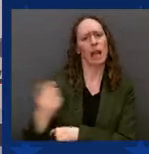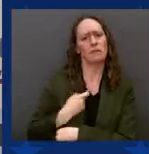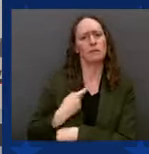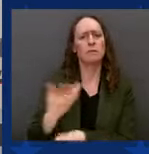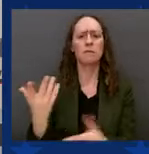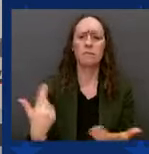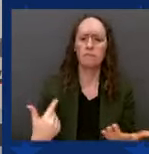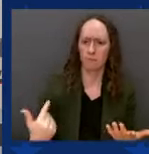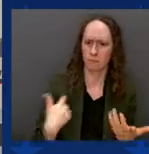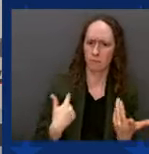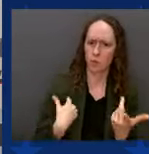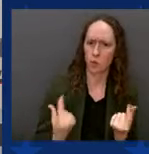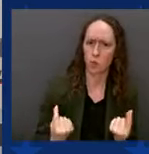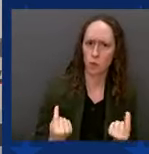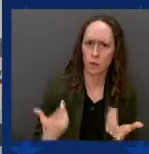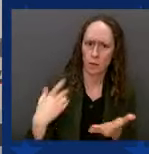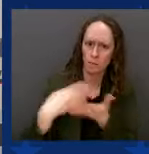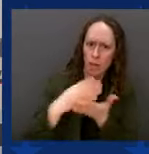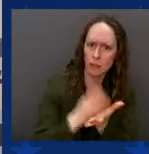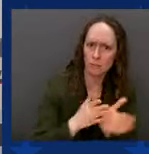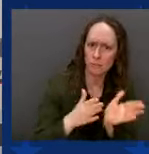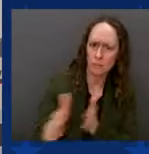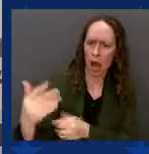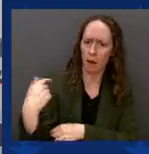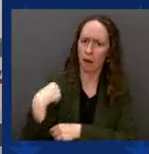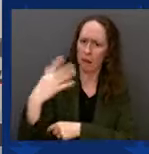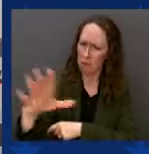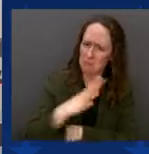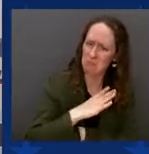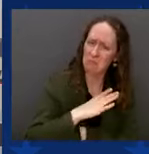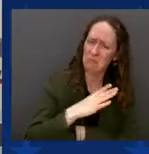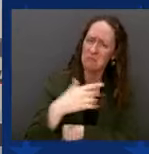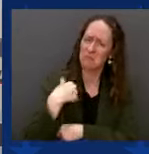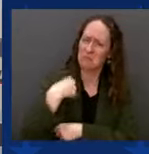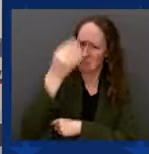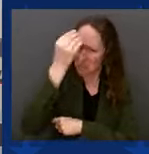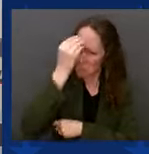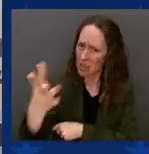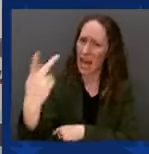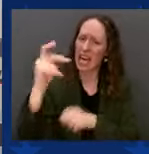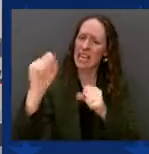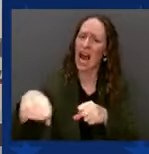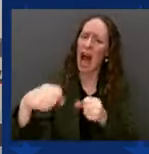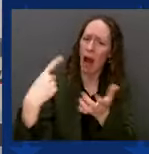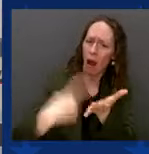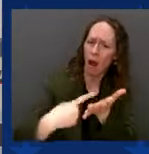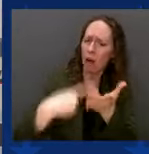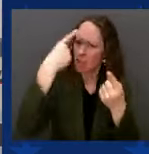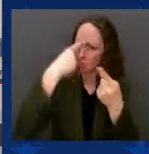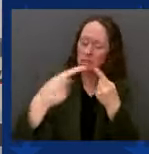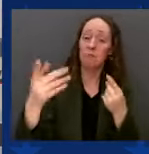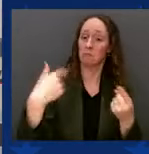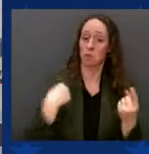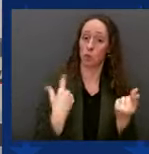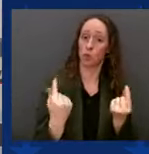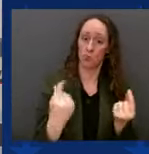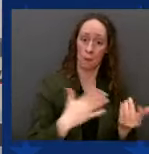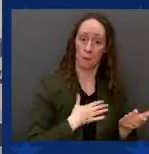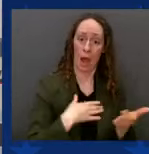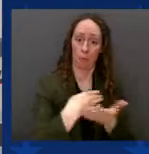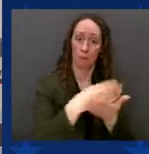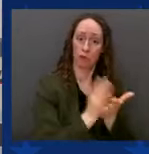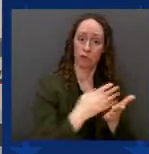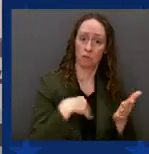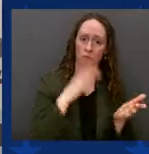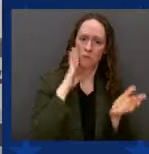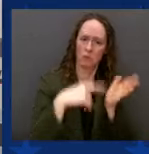going to introduce my budget on the 9th of March. You introduce yours, and we'll sit down, and we'll go line by line, and we'll go through it. We'll see what we